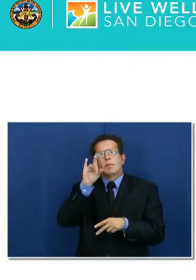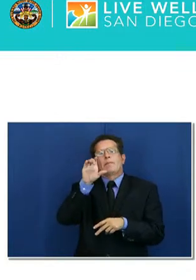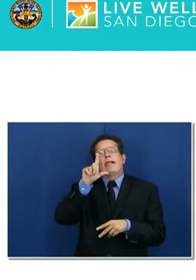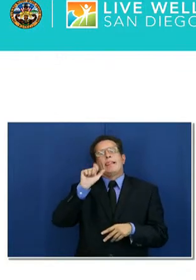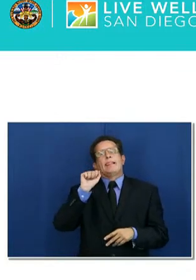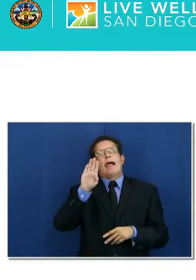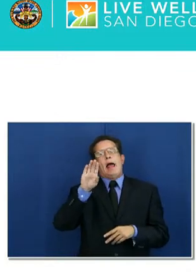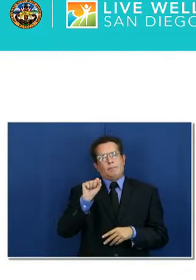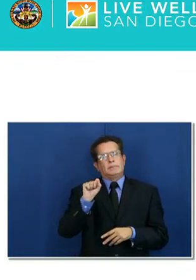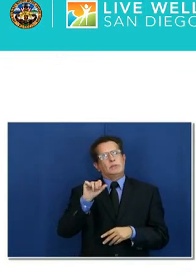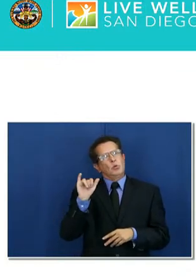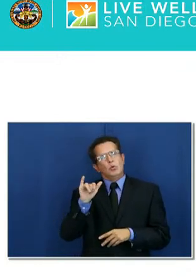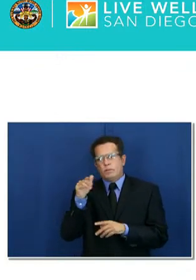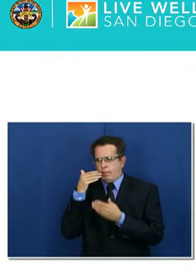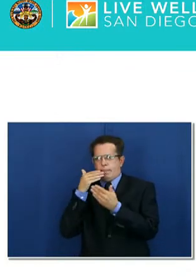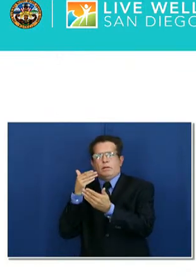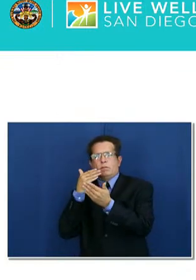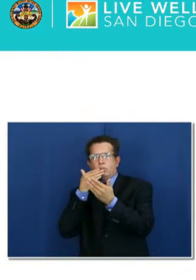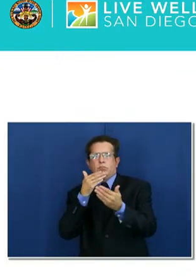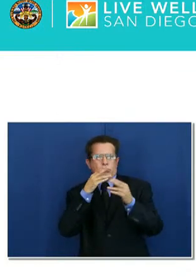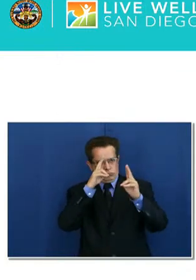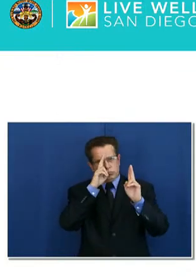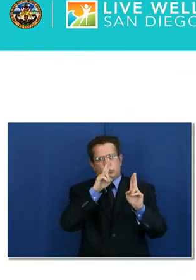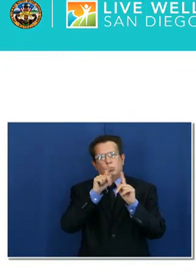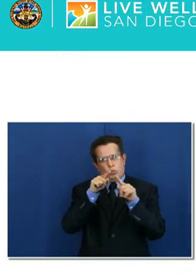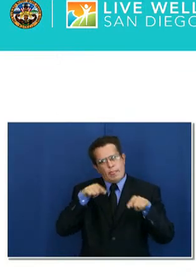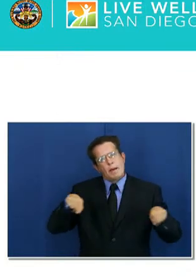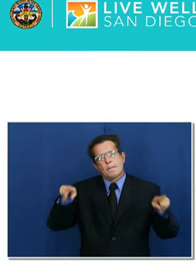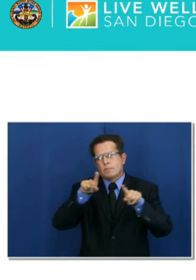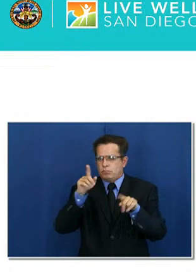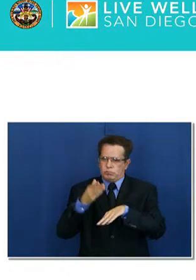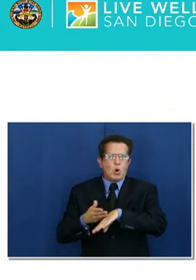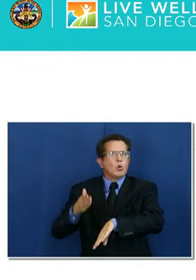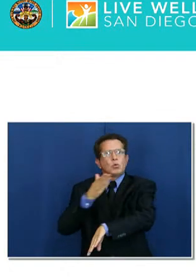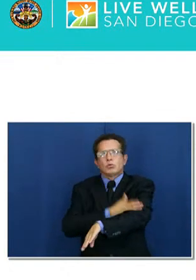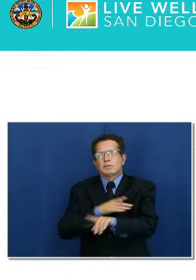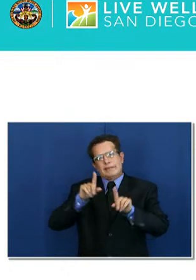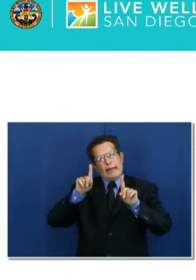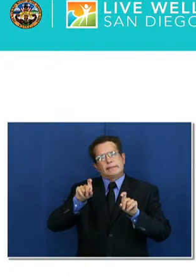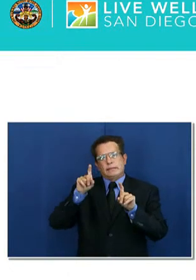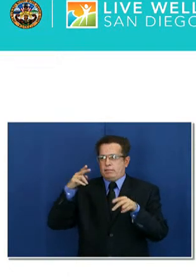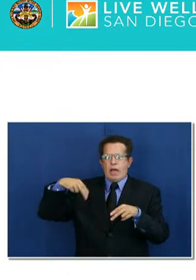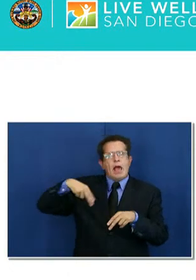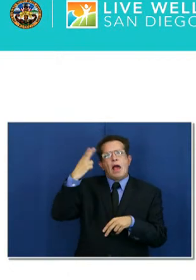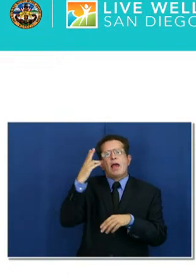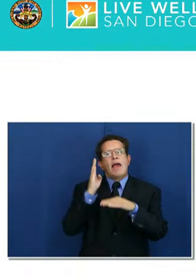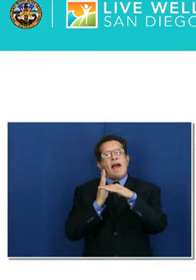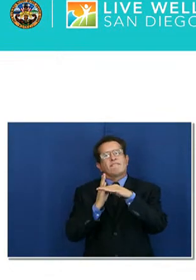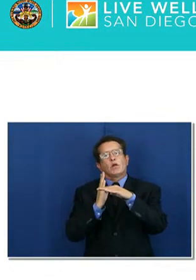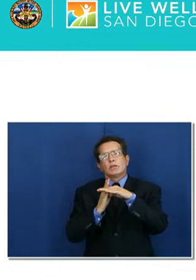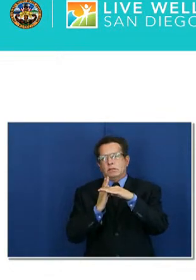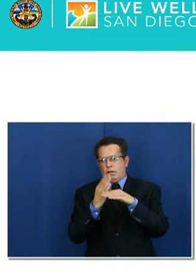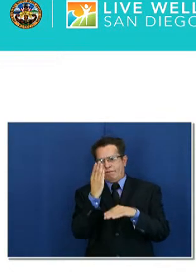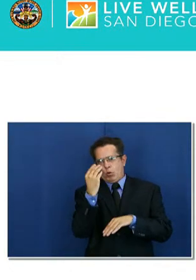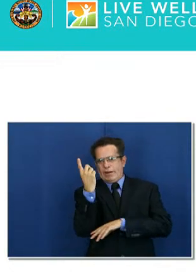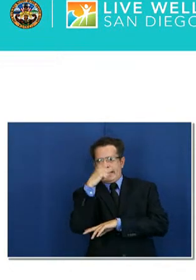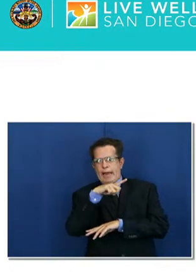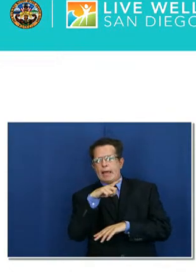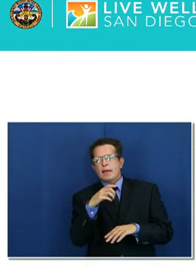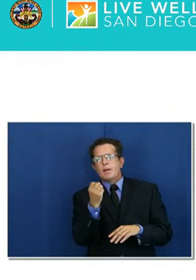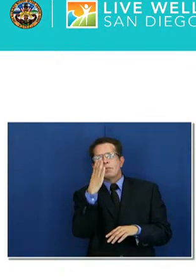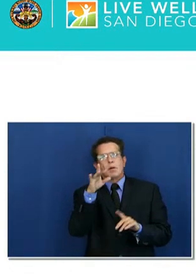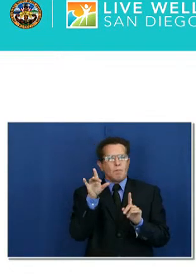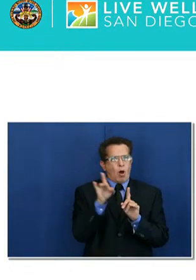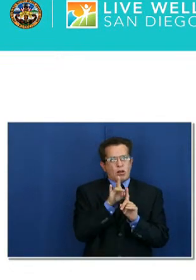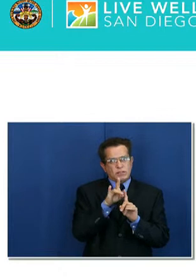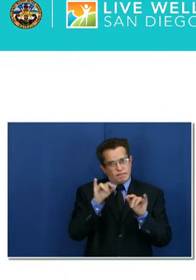team for continuing to see increase in testing well above the state average. 14-day percentage of positives, new